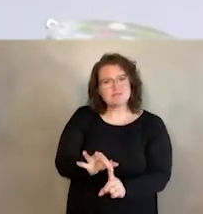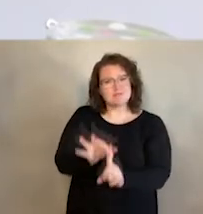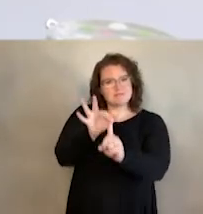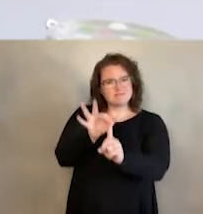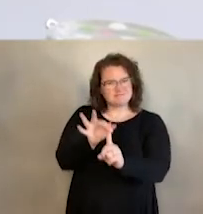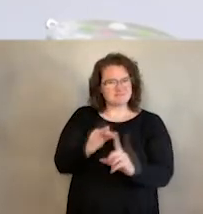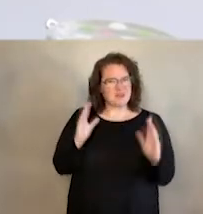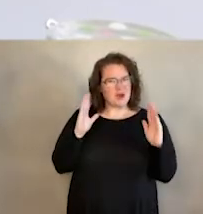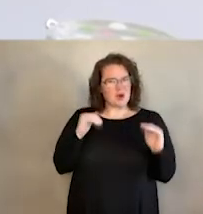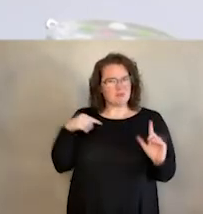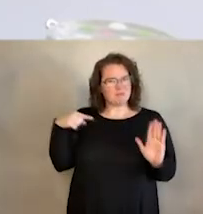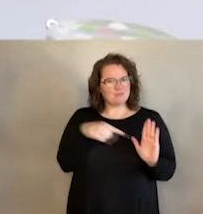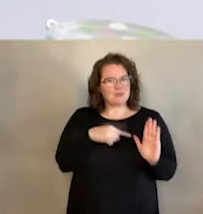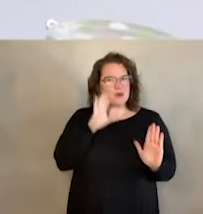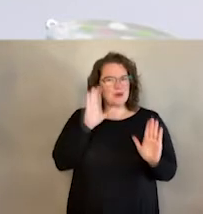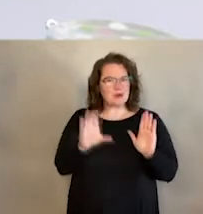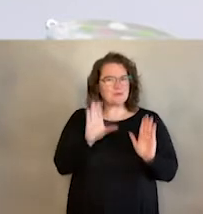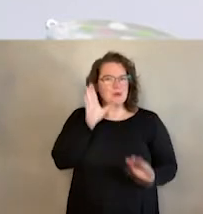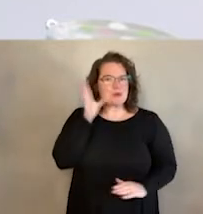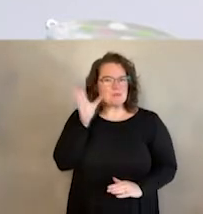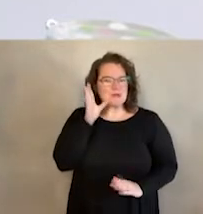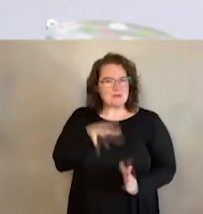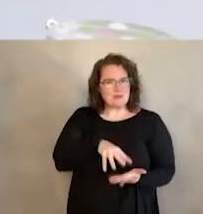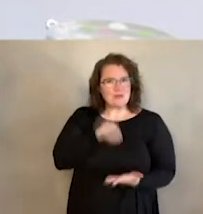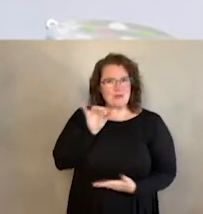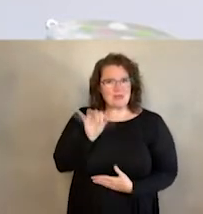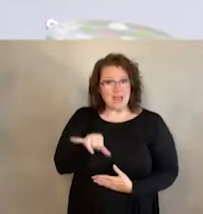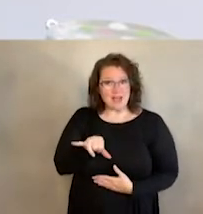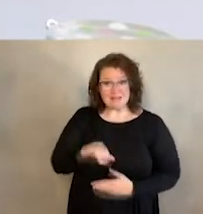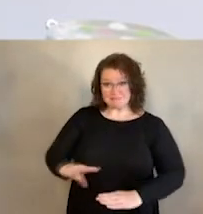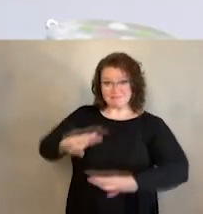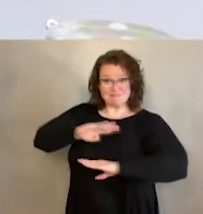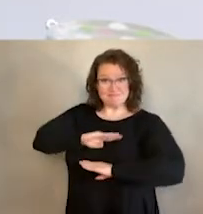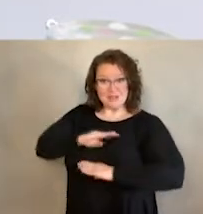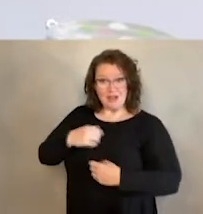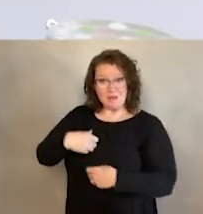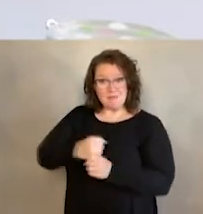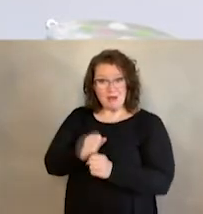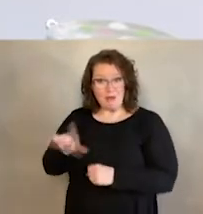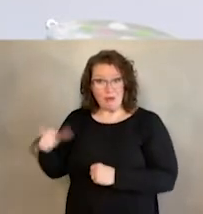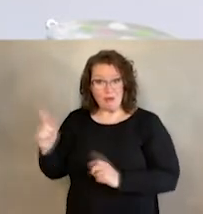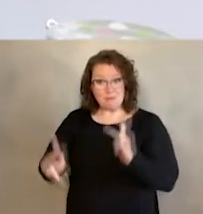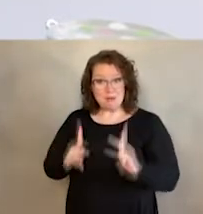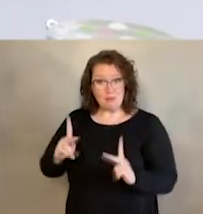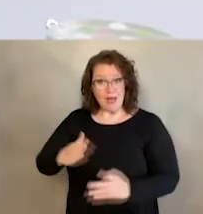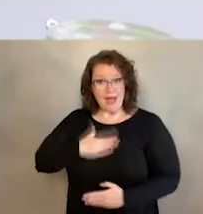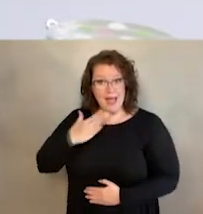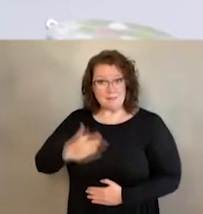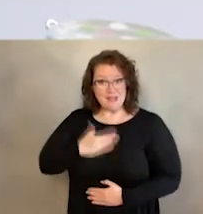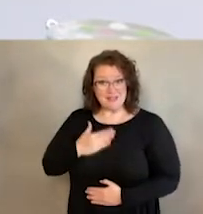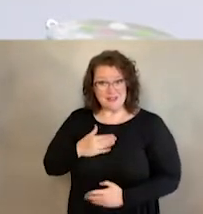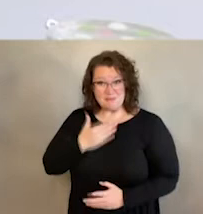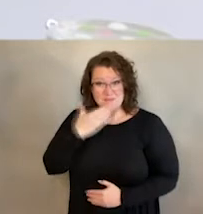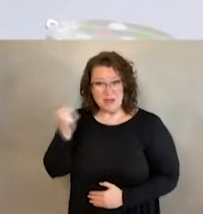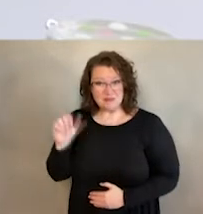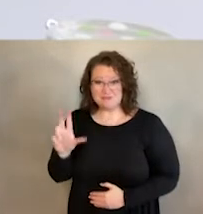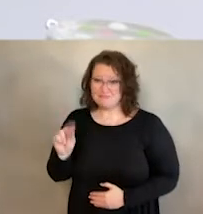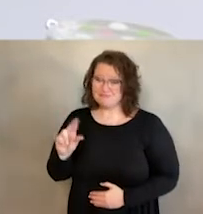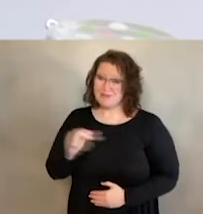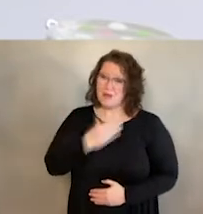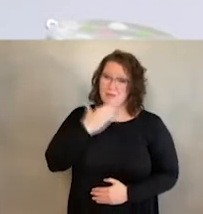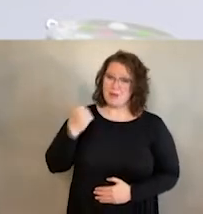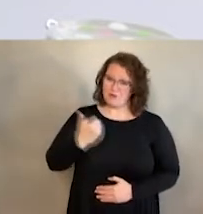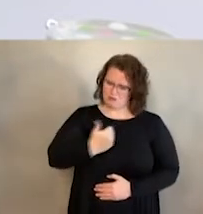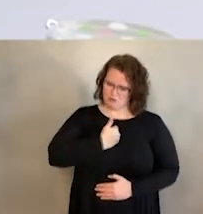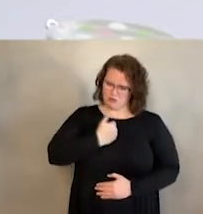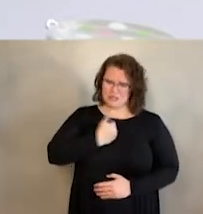Camilla learns, and she learns that making everybody else happy isn't really what it's all about. Sometimes it's about being your own